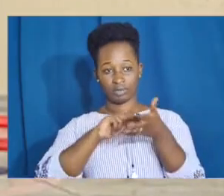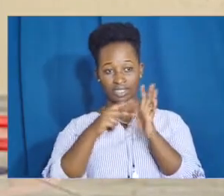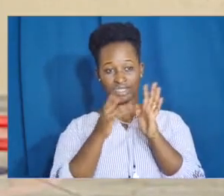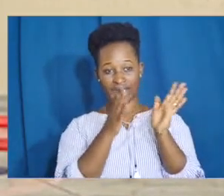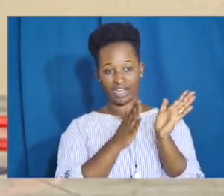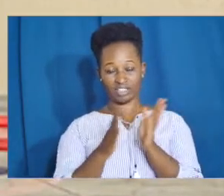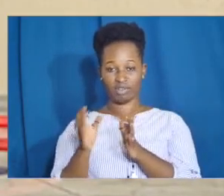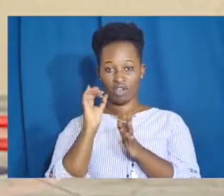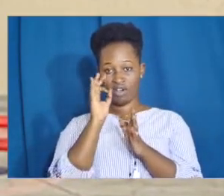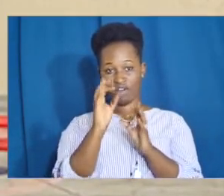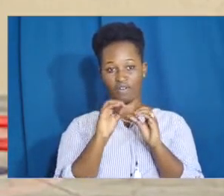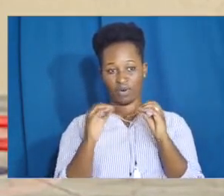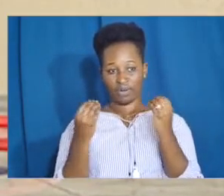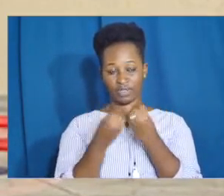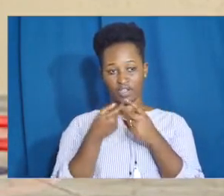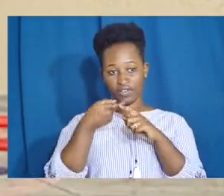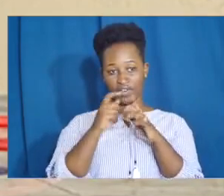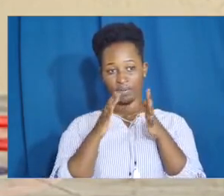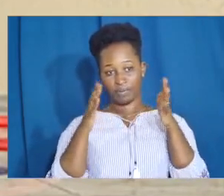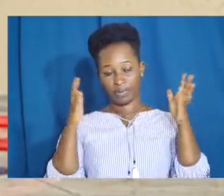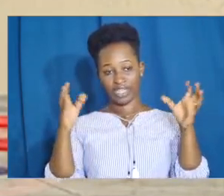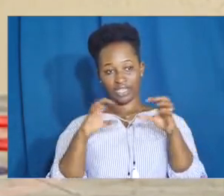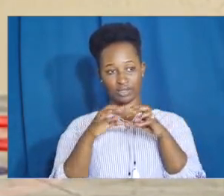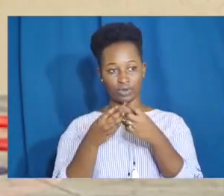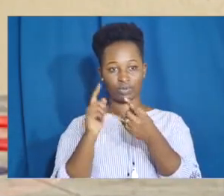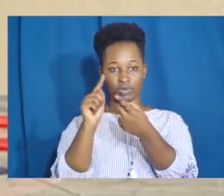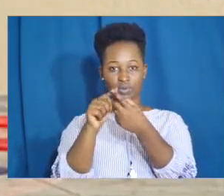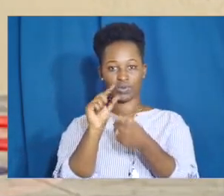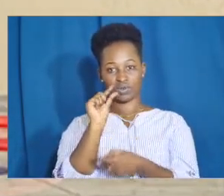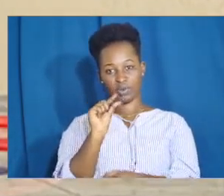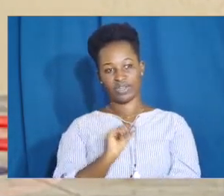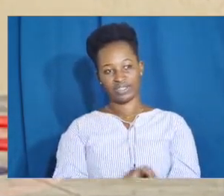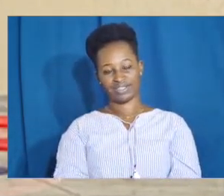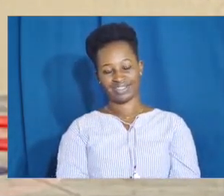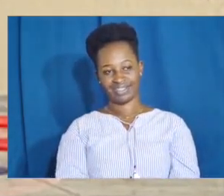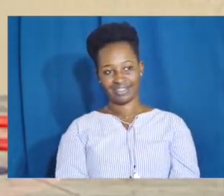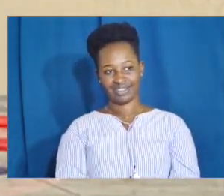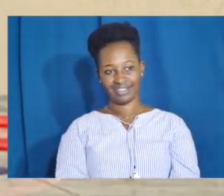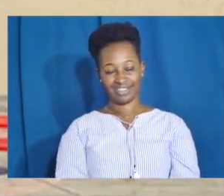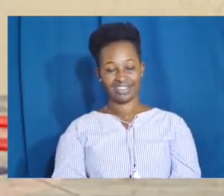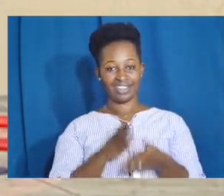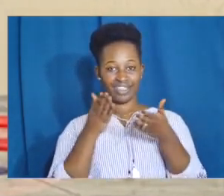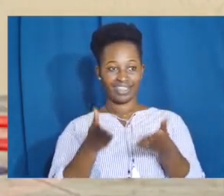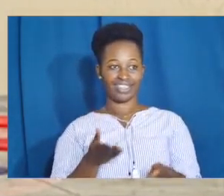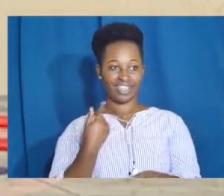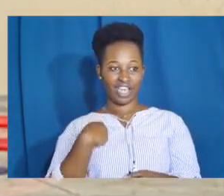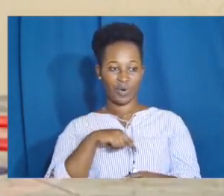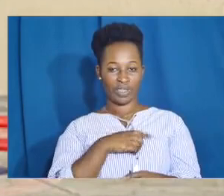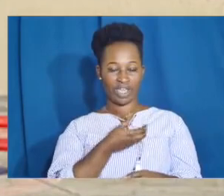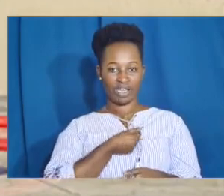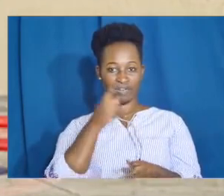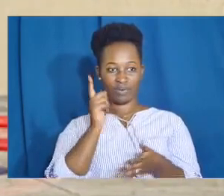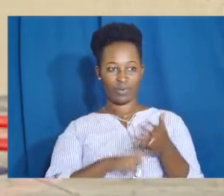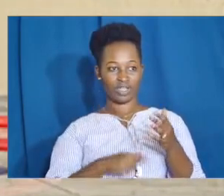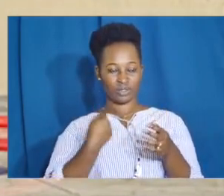arrangement of organisms from biggest groups to smallest. Here we have what